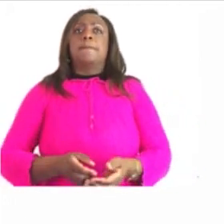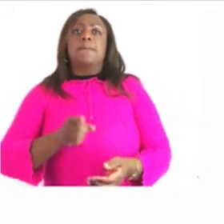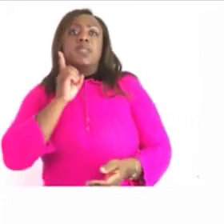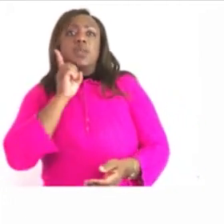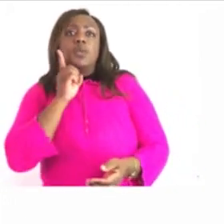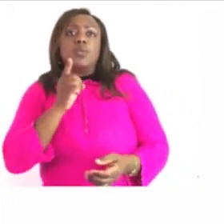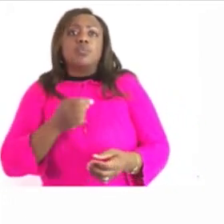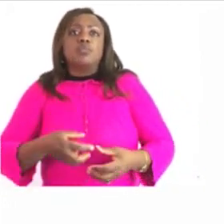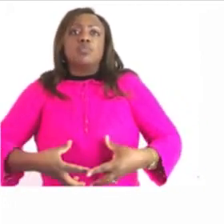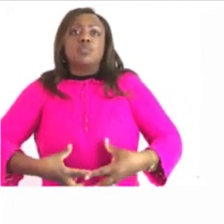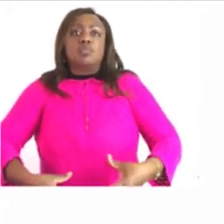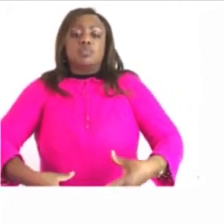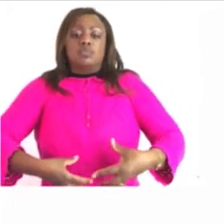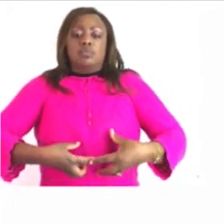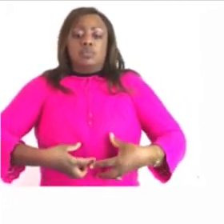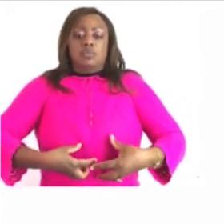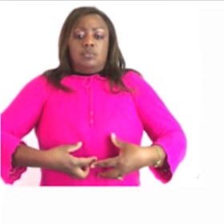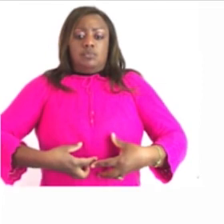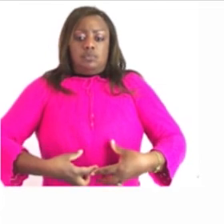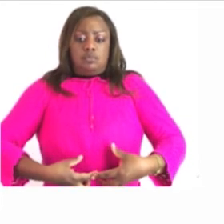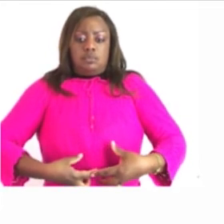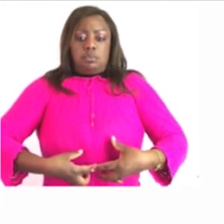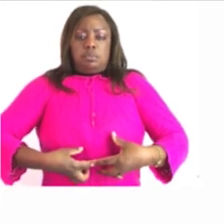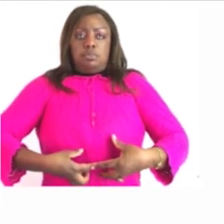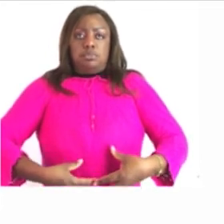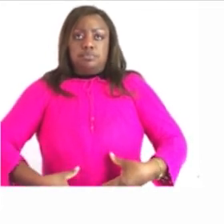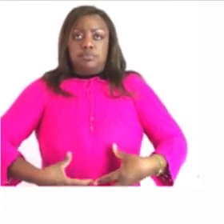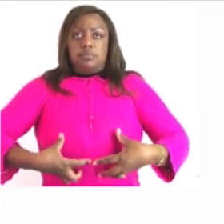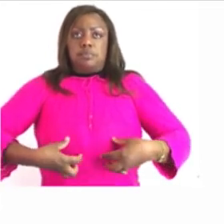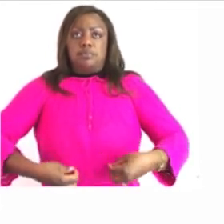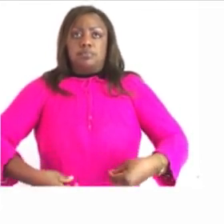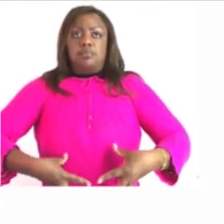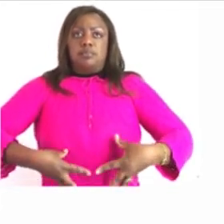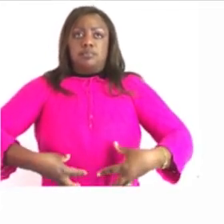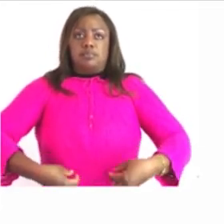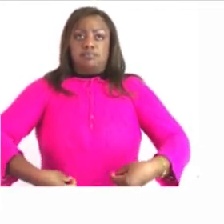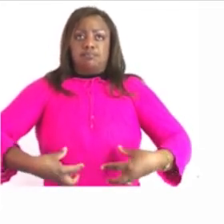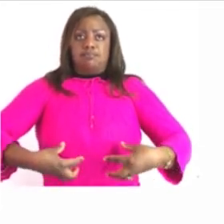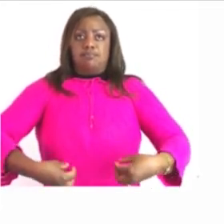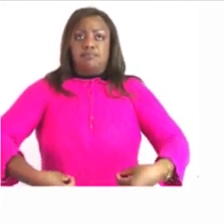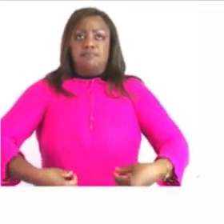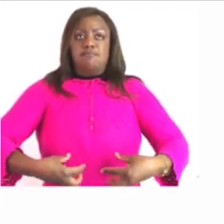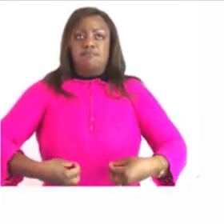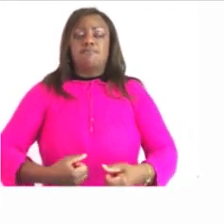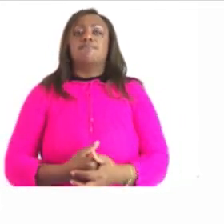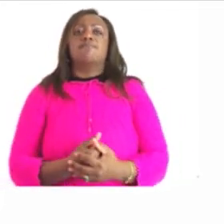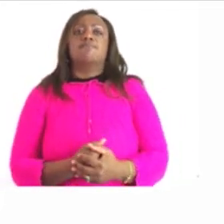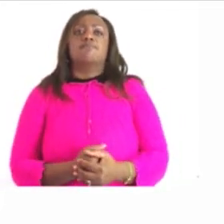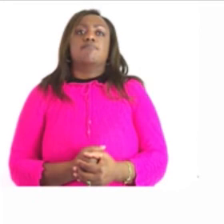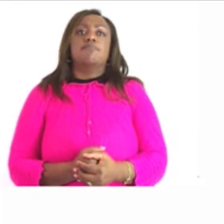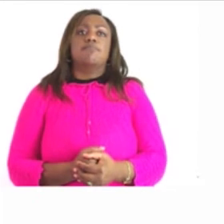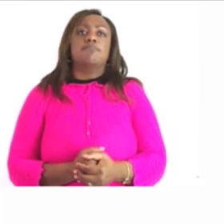Then we move on to the next part of our breathing system, which is the ribs. Ribs change the